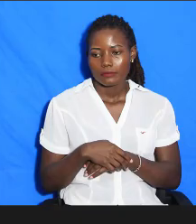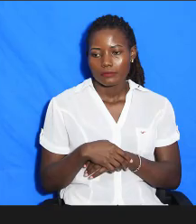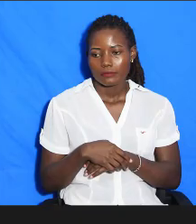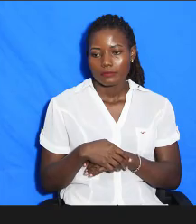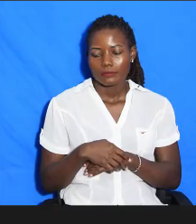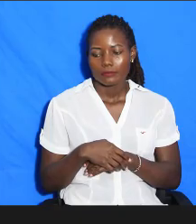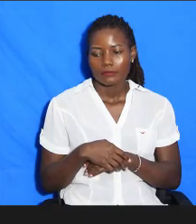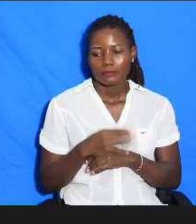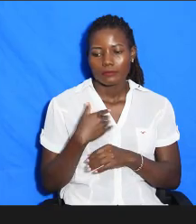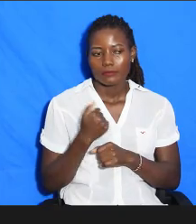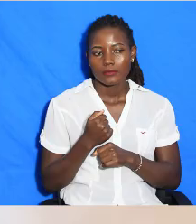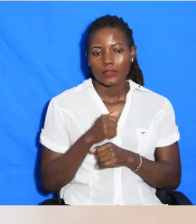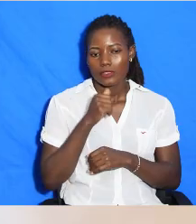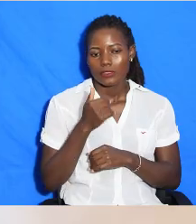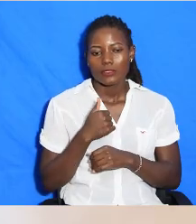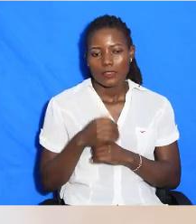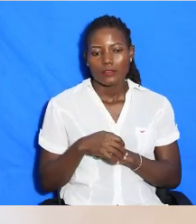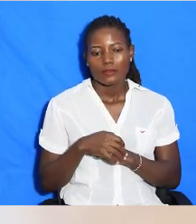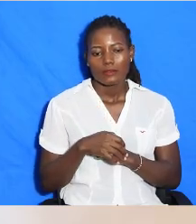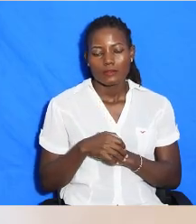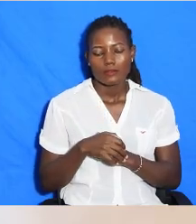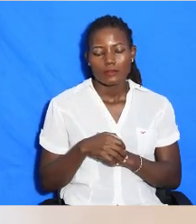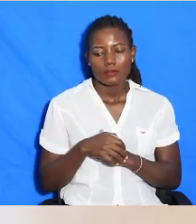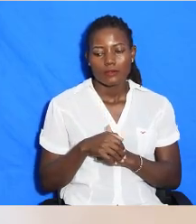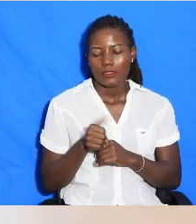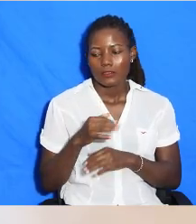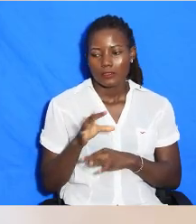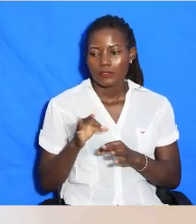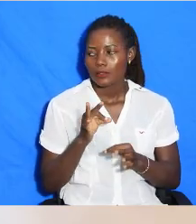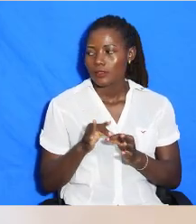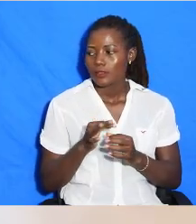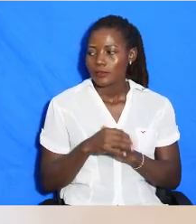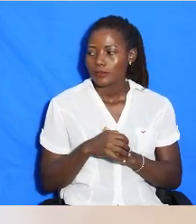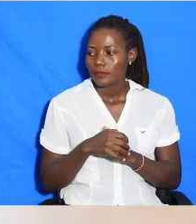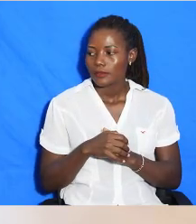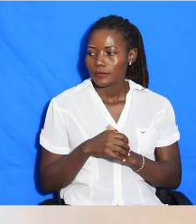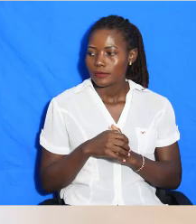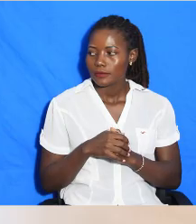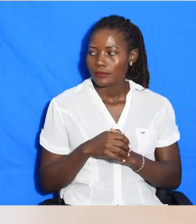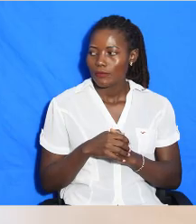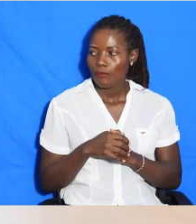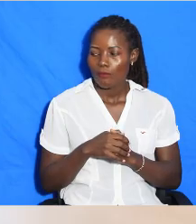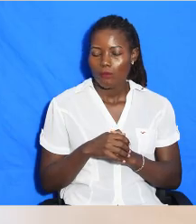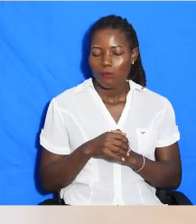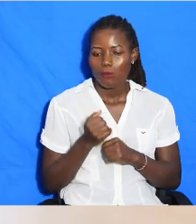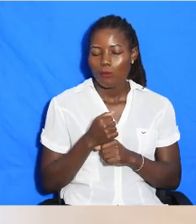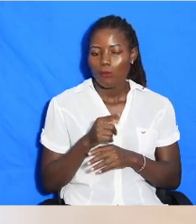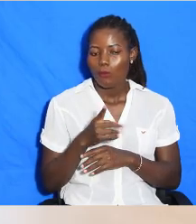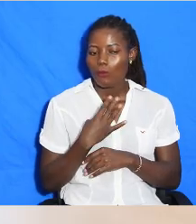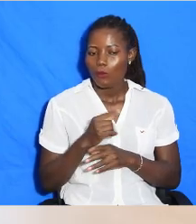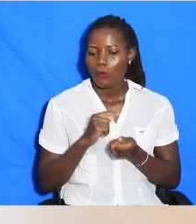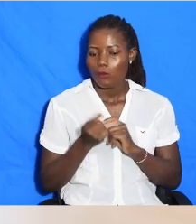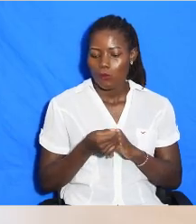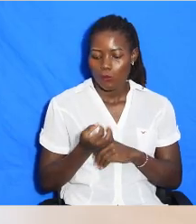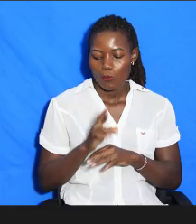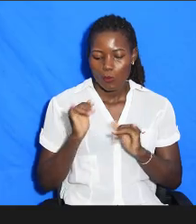I don't have any. Nothing. Let Are me you just say, I going? don't have any. Do you want to? Do you want to I, change I'm not. anything, or you just want to remain the same